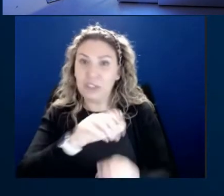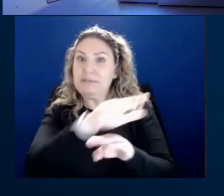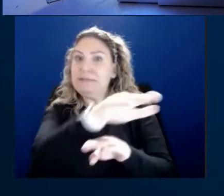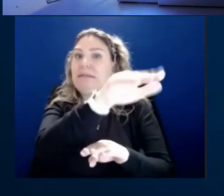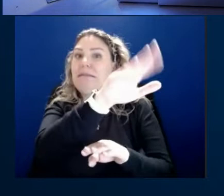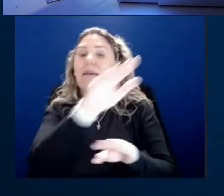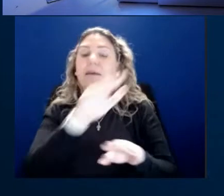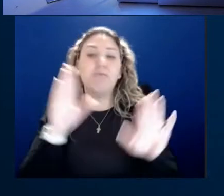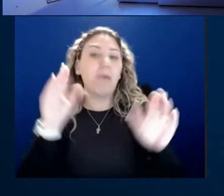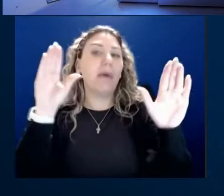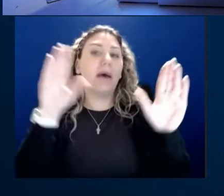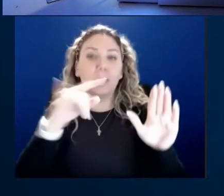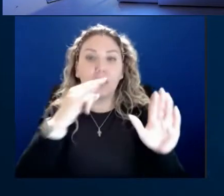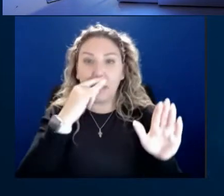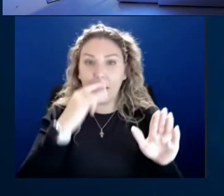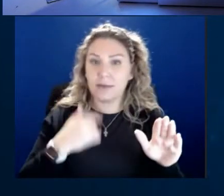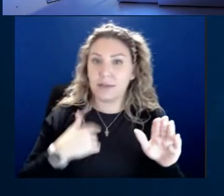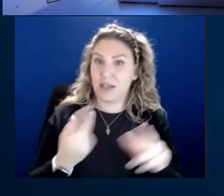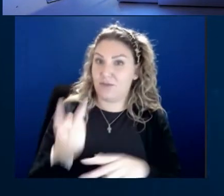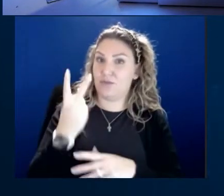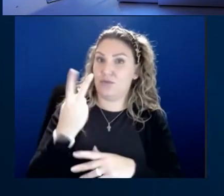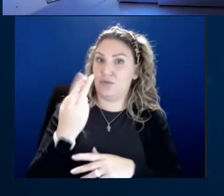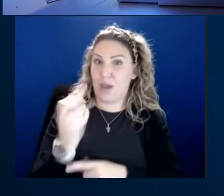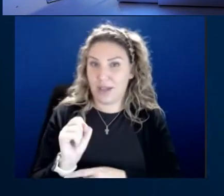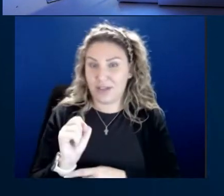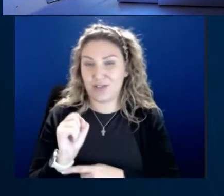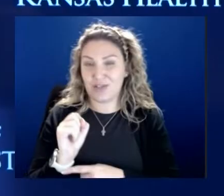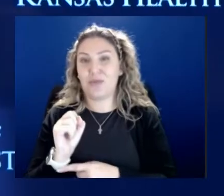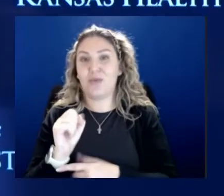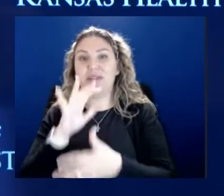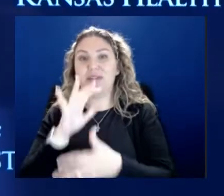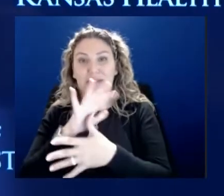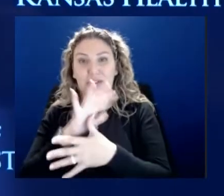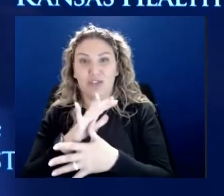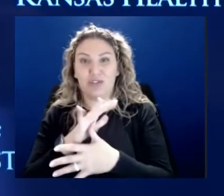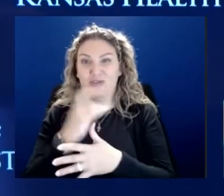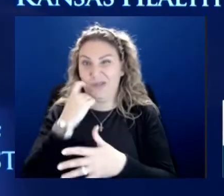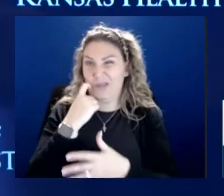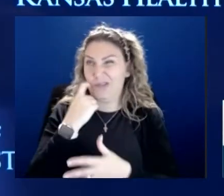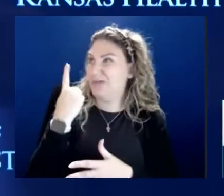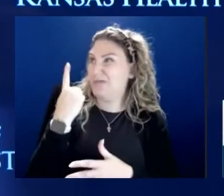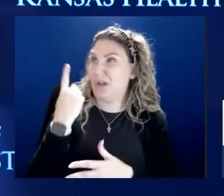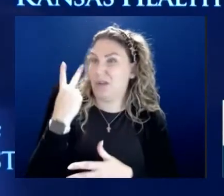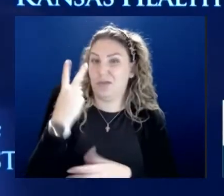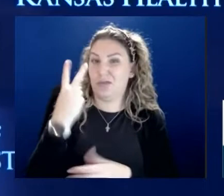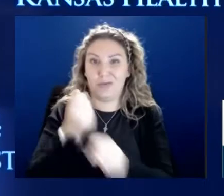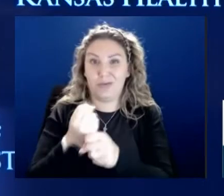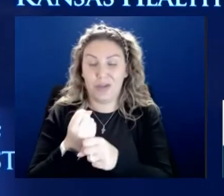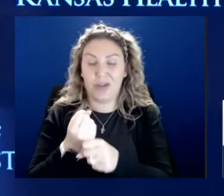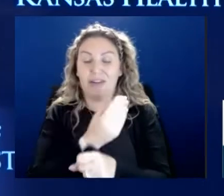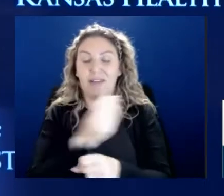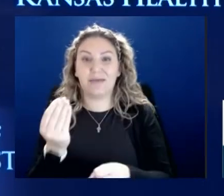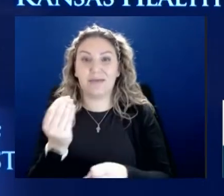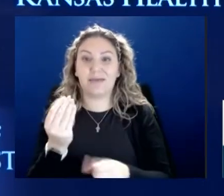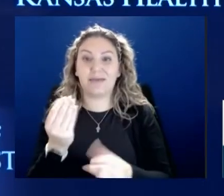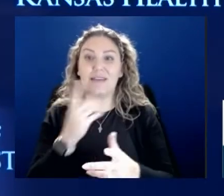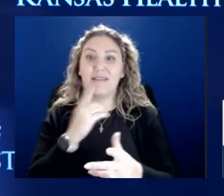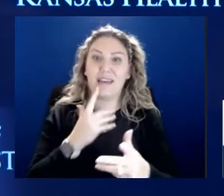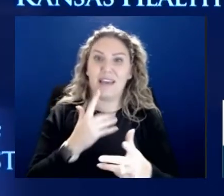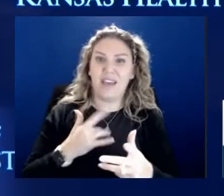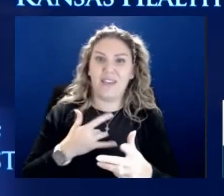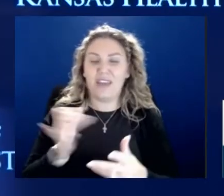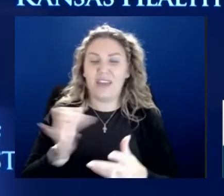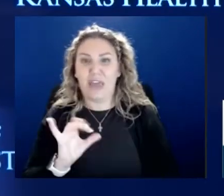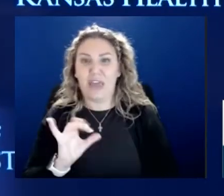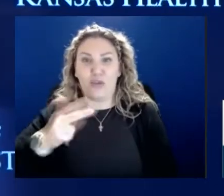got 2 high school seniors I've worked with for the last 1 to 2 years, and they're going away to college. And I feel like their 3rd or 4th or 5th parent, like sending them off into